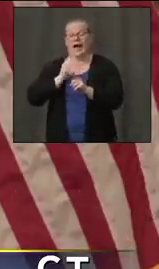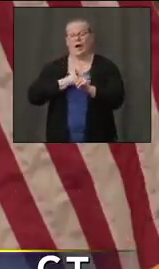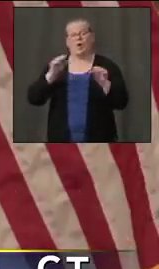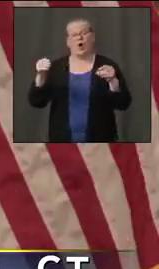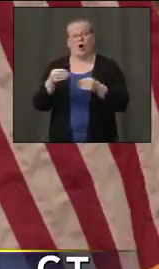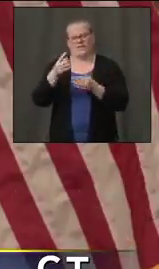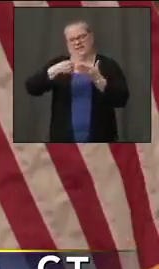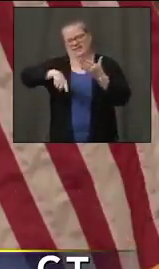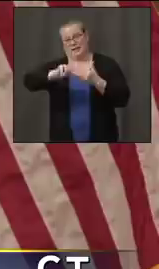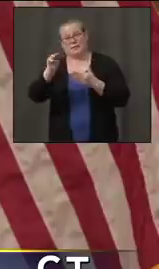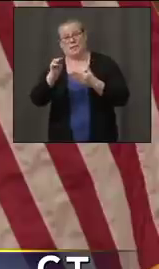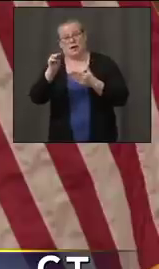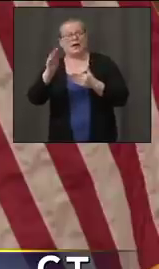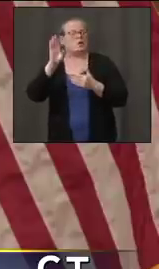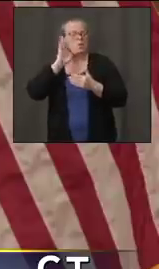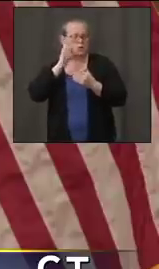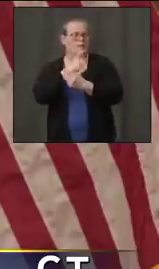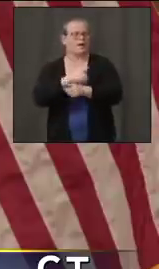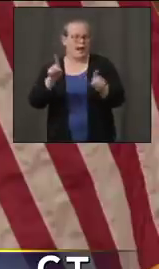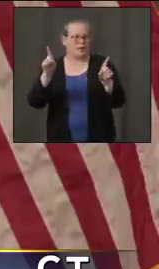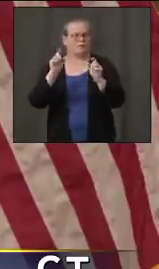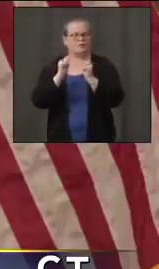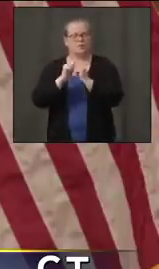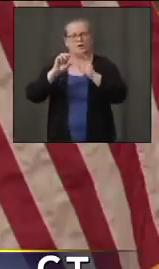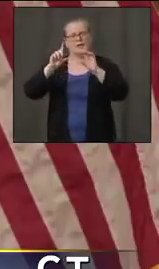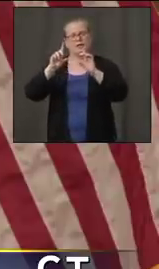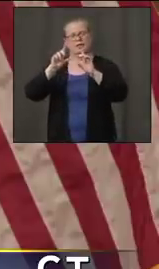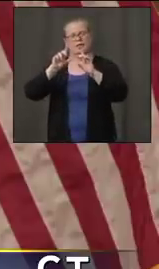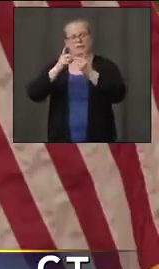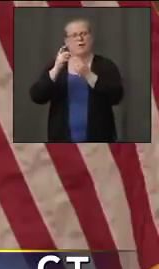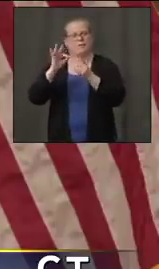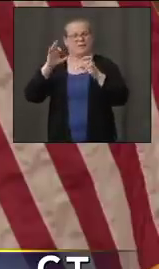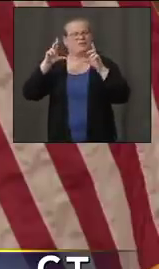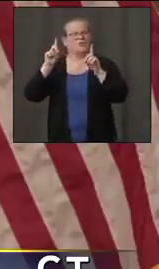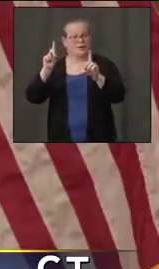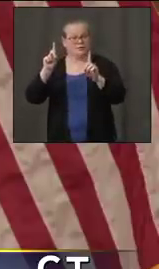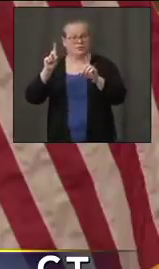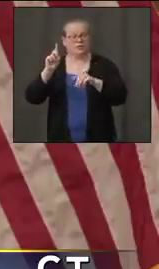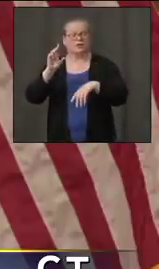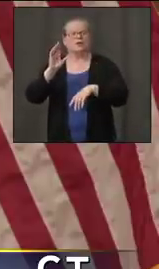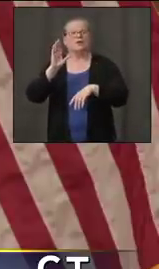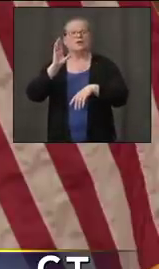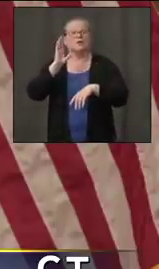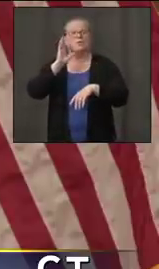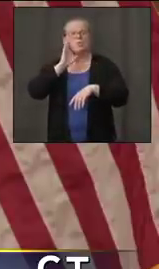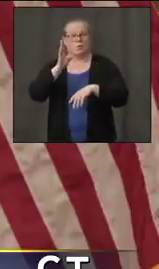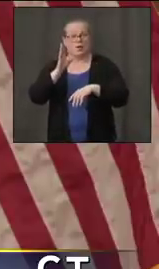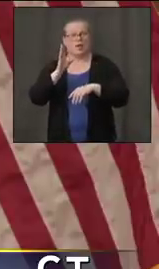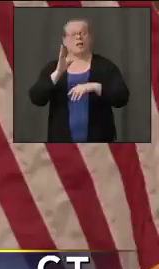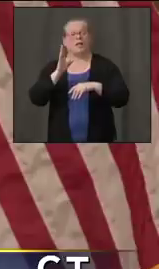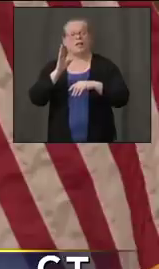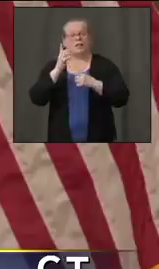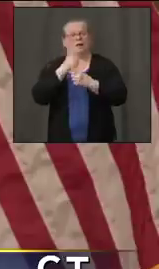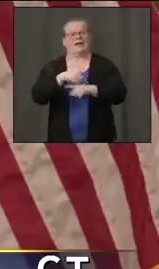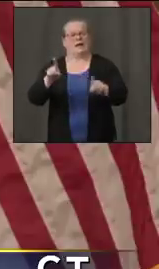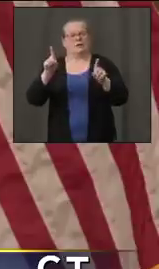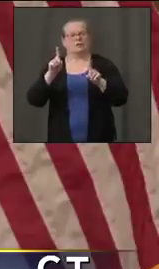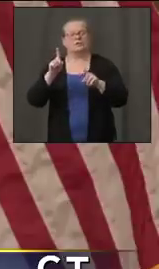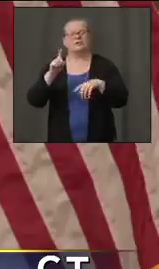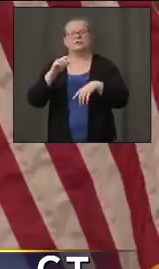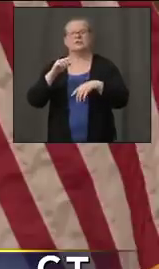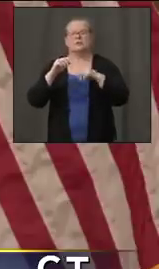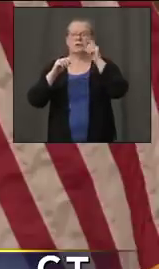formally on Monday, along with the Department of Education, that we have a computing